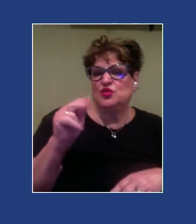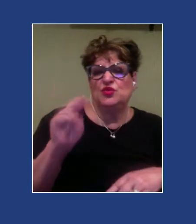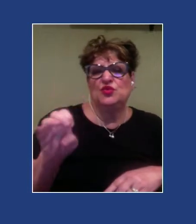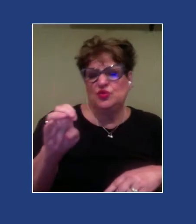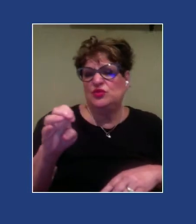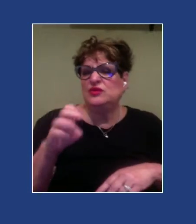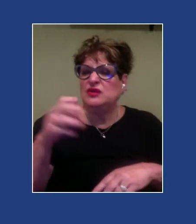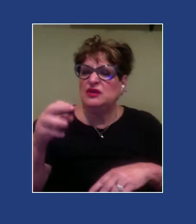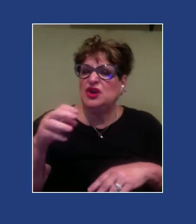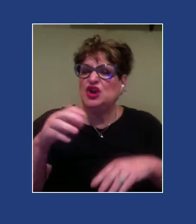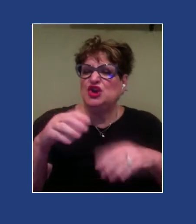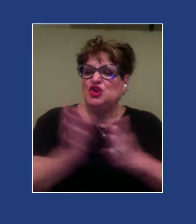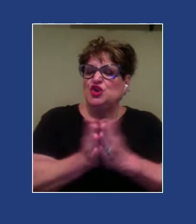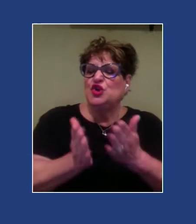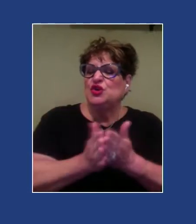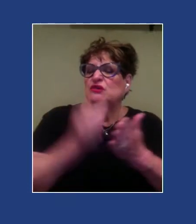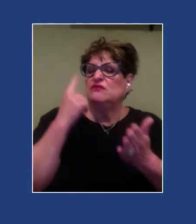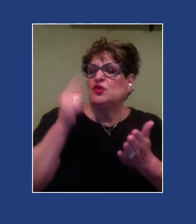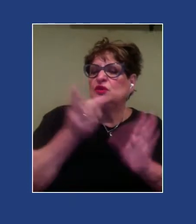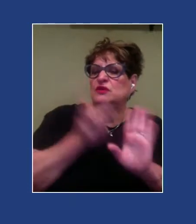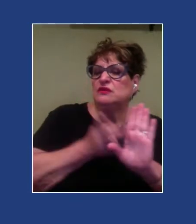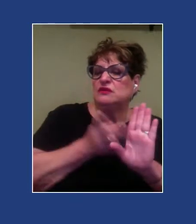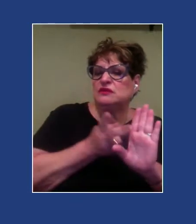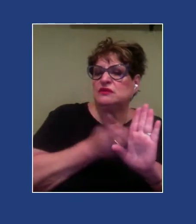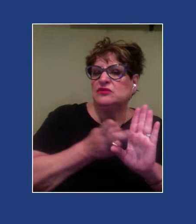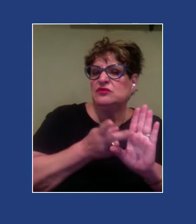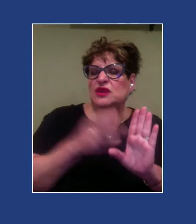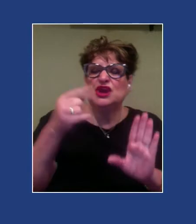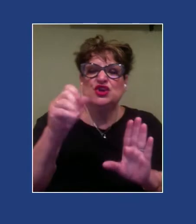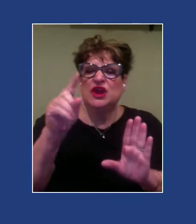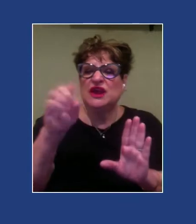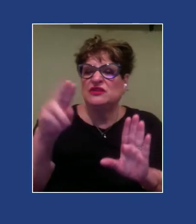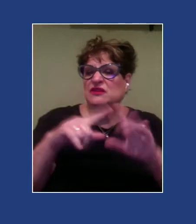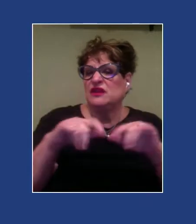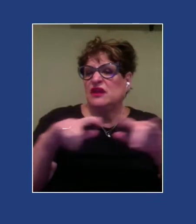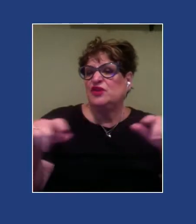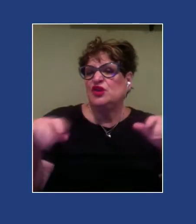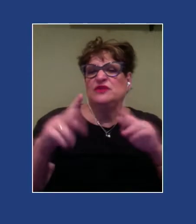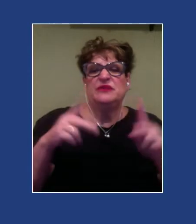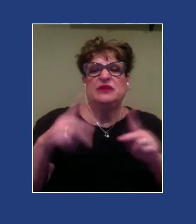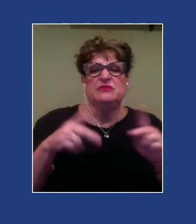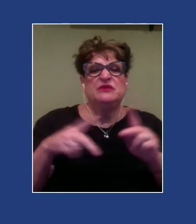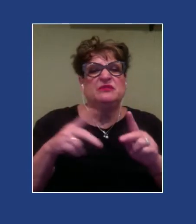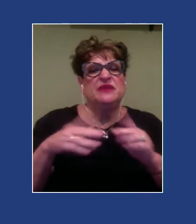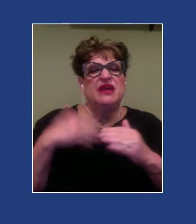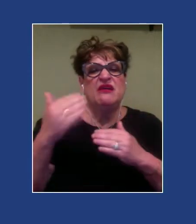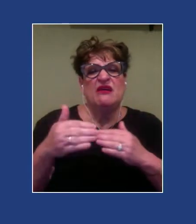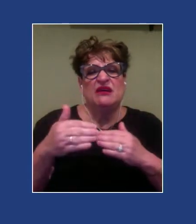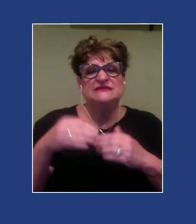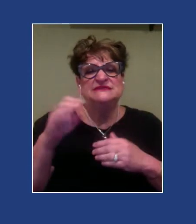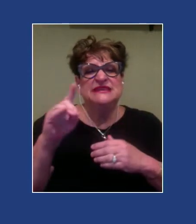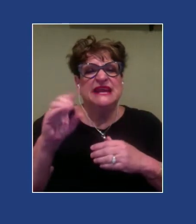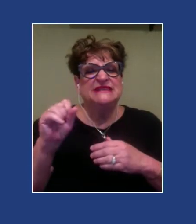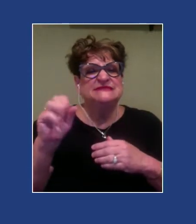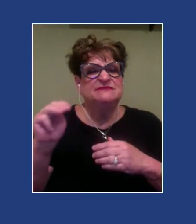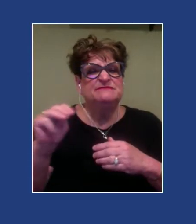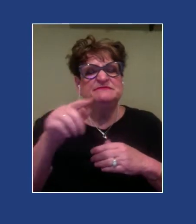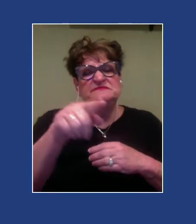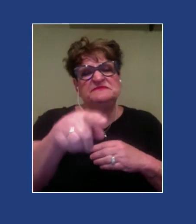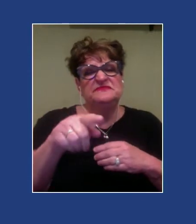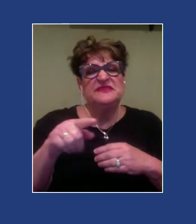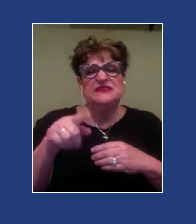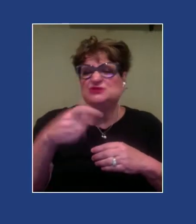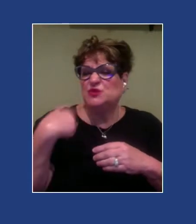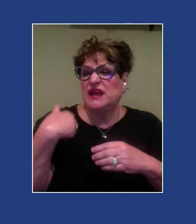Psychiatry on envisioning a future for transgender and gender diverse people beyond the DSM. So there's a big push among community advocates